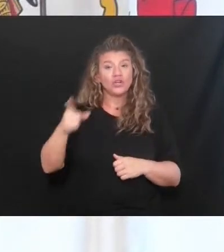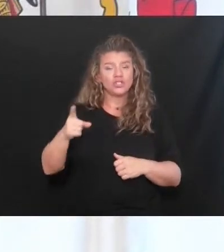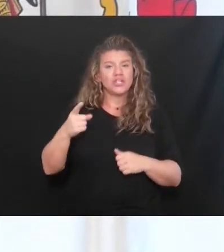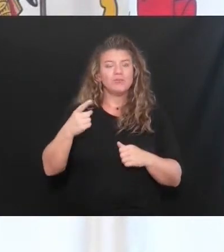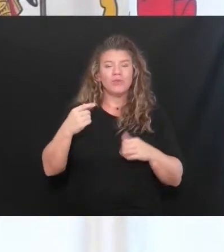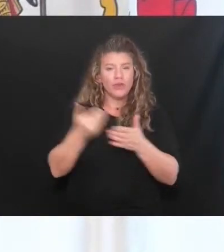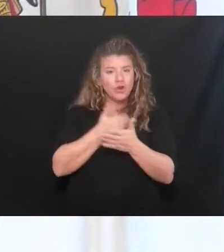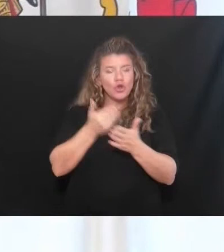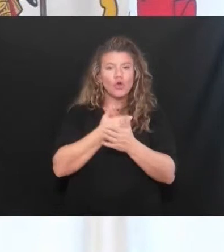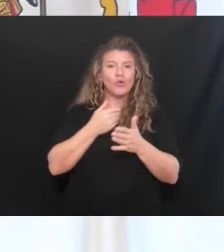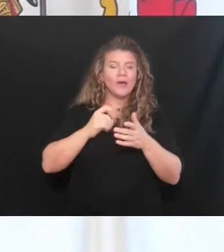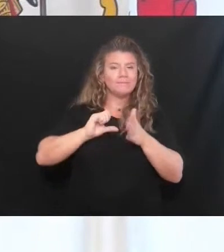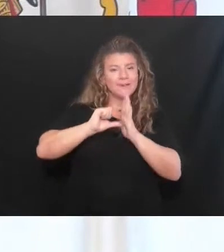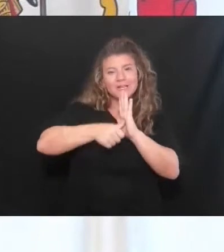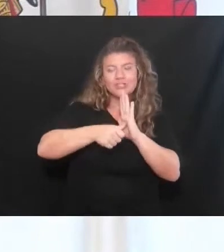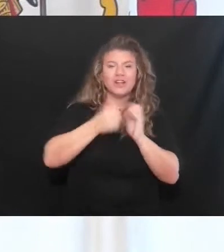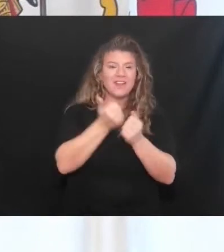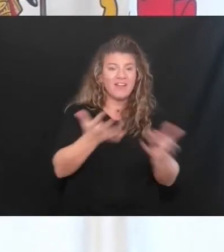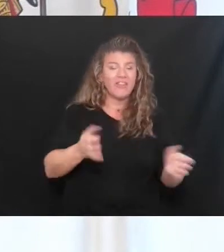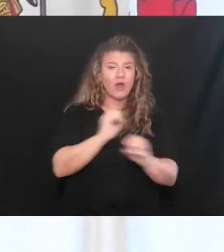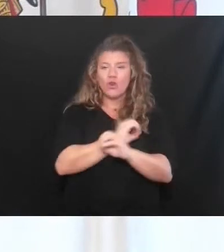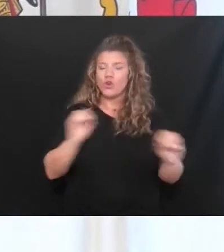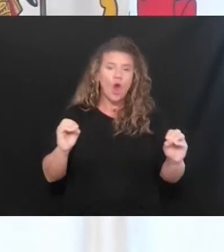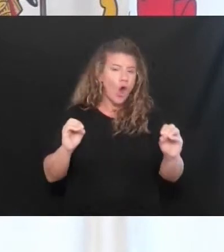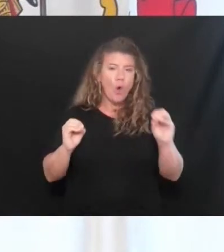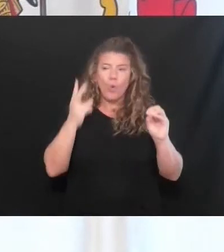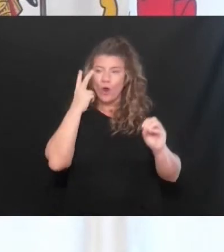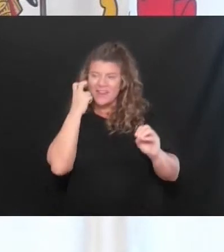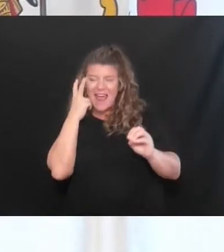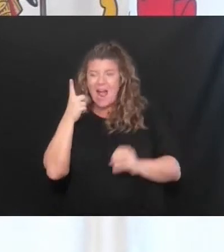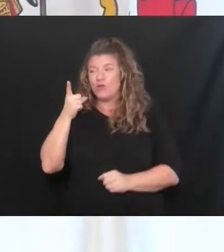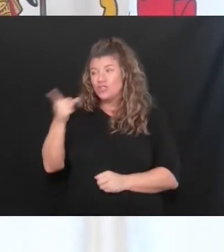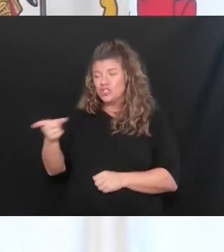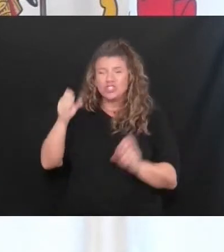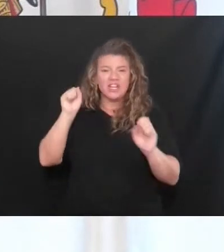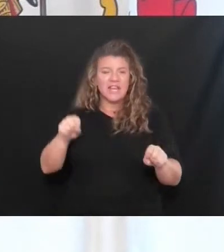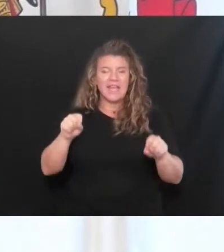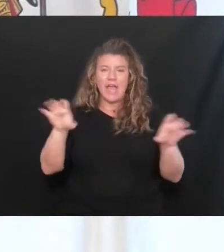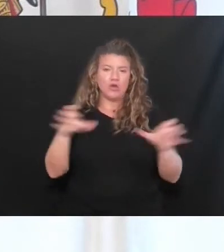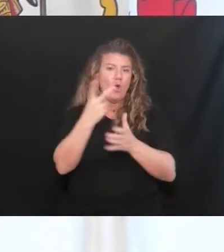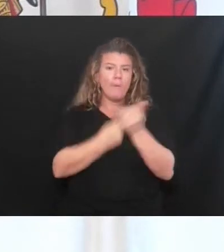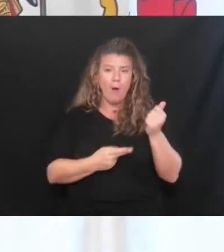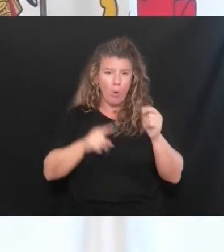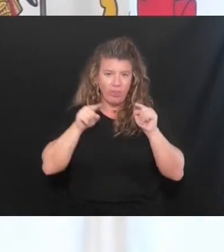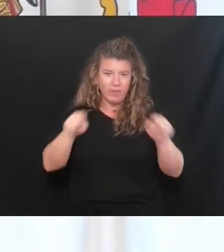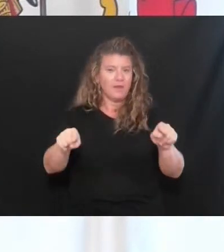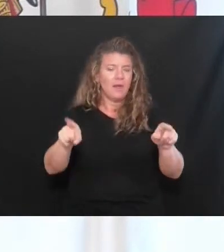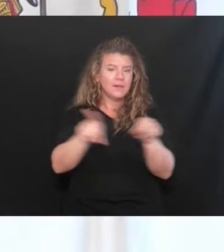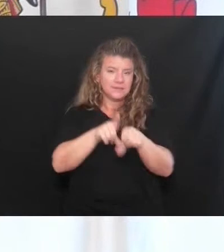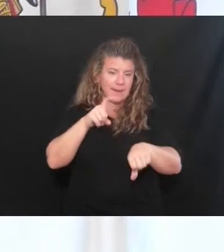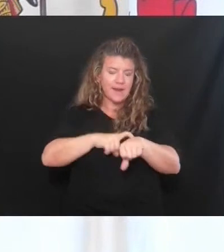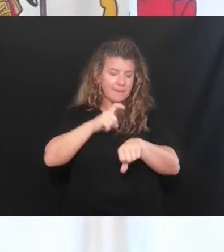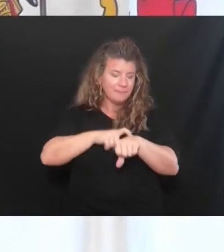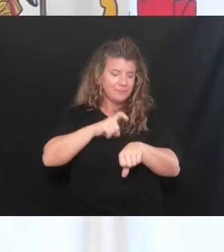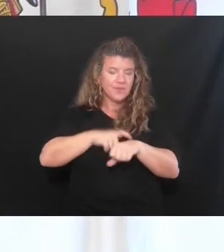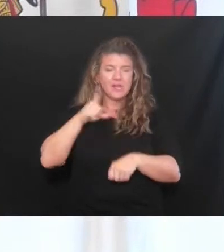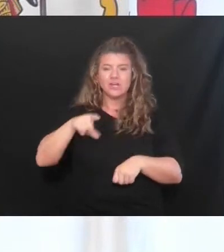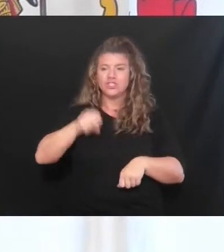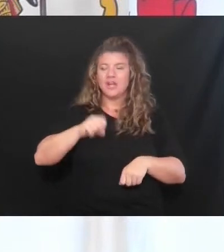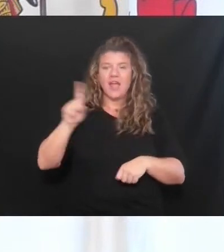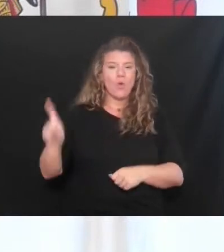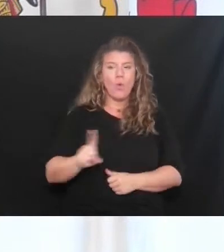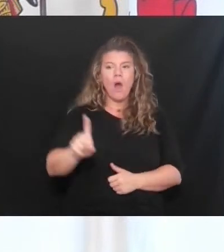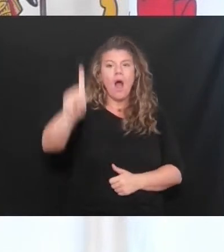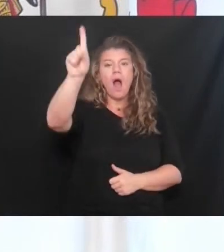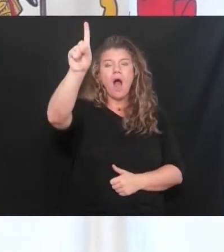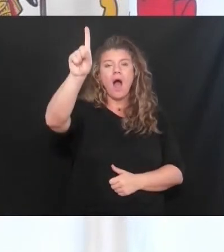and everything. So there's no question that she can juggle two balls at one time. She can walk up the steps